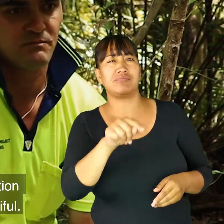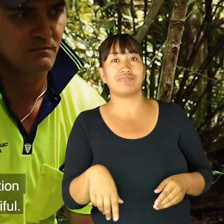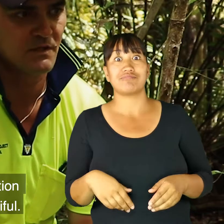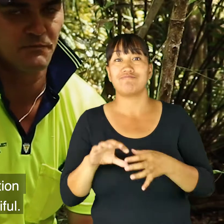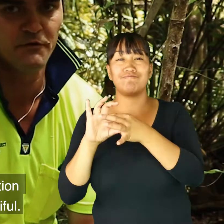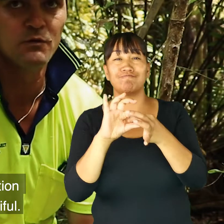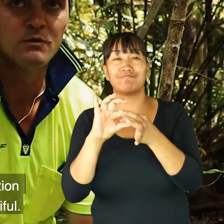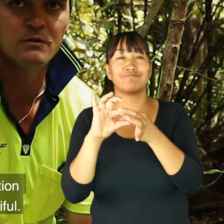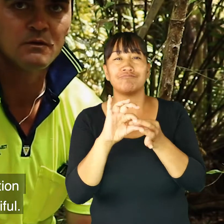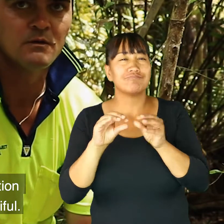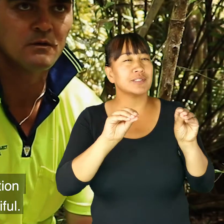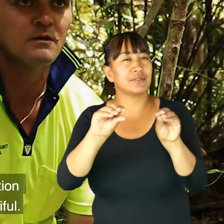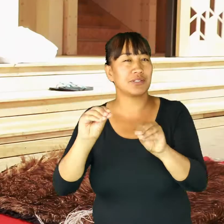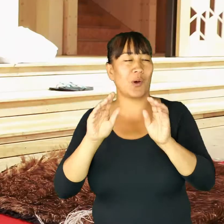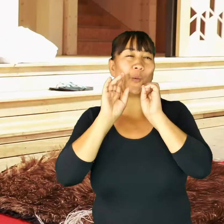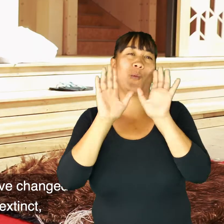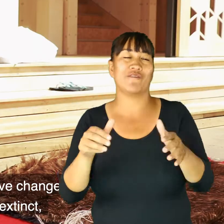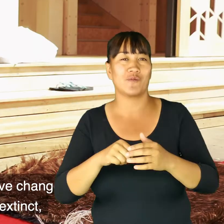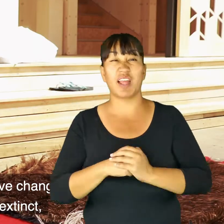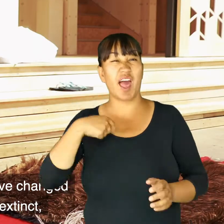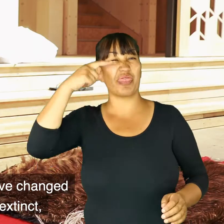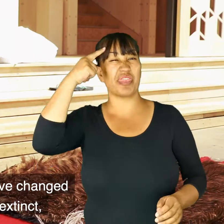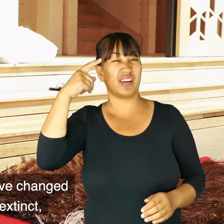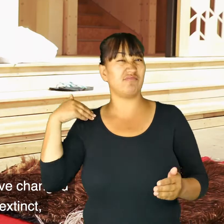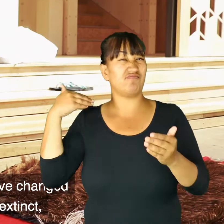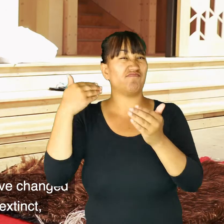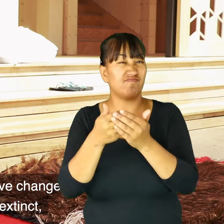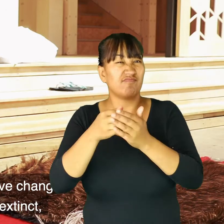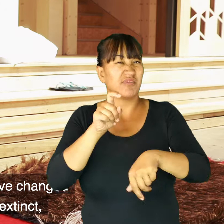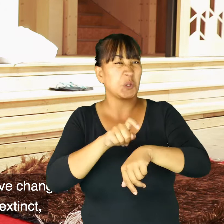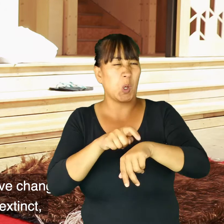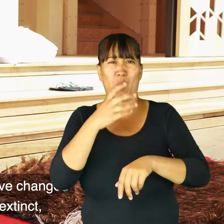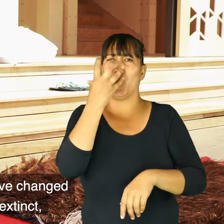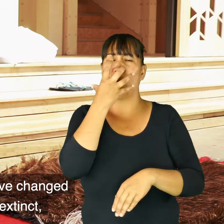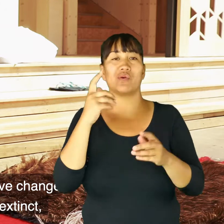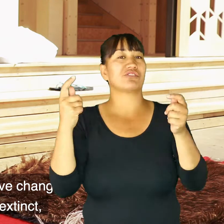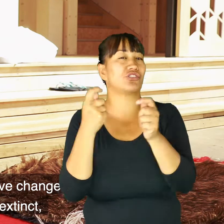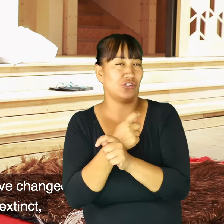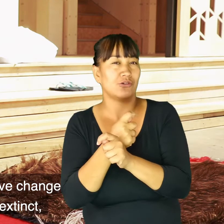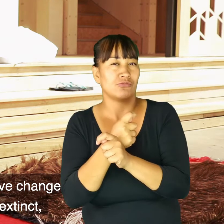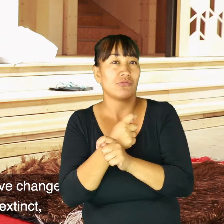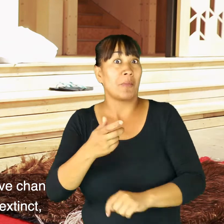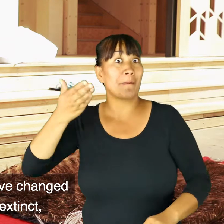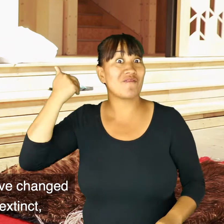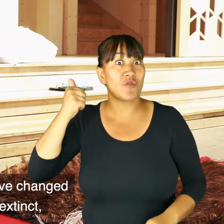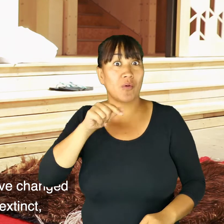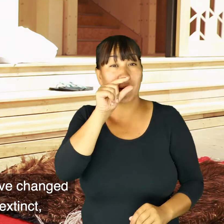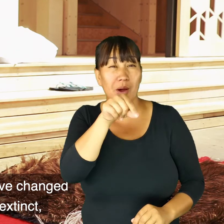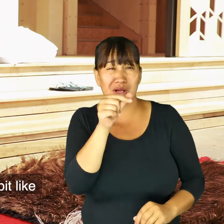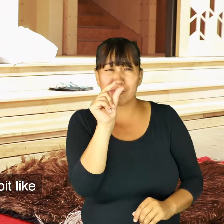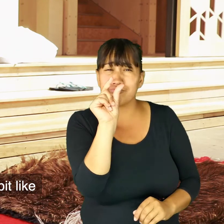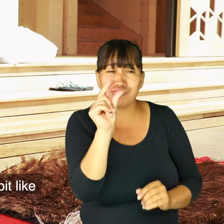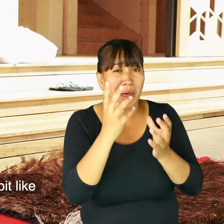It's beautiful. Because times have changed and the Kiwi was almost